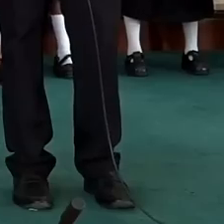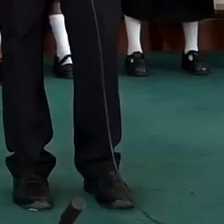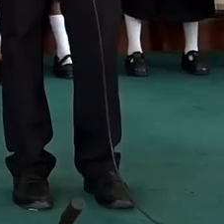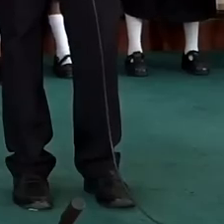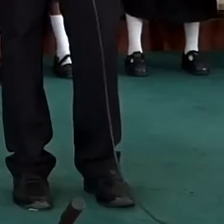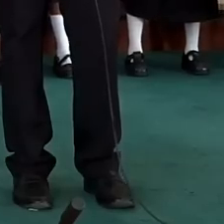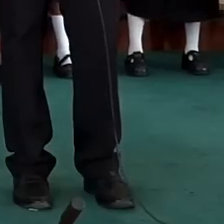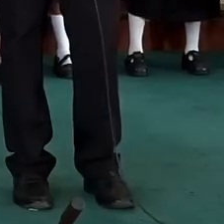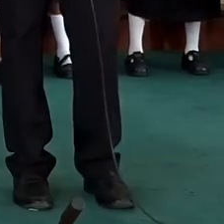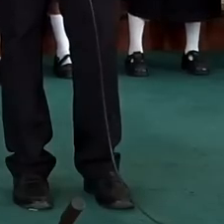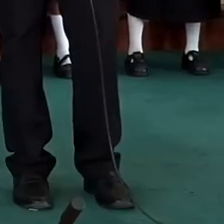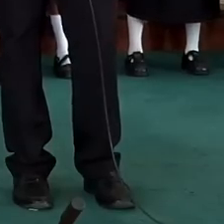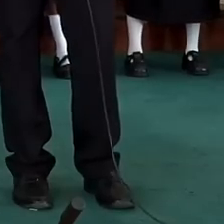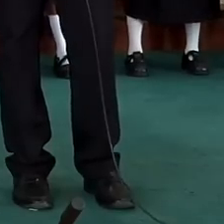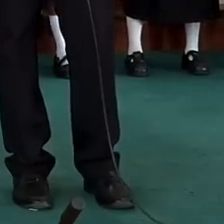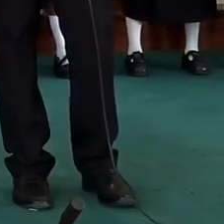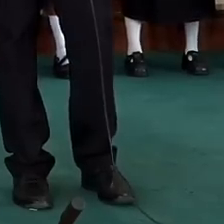come.